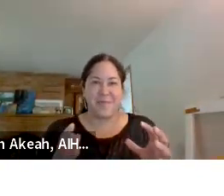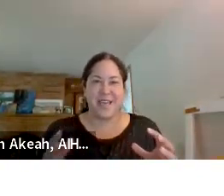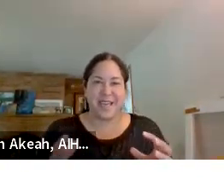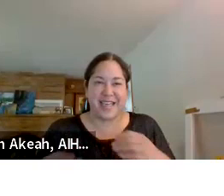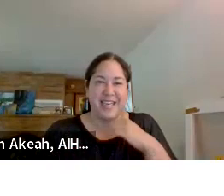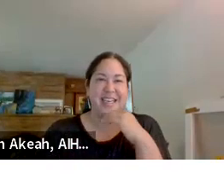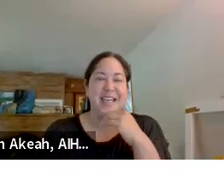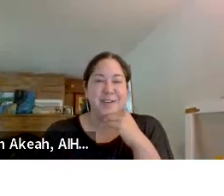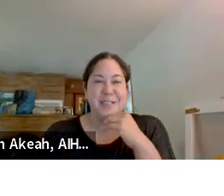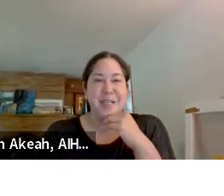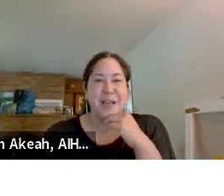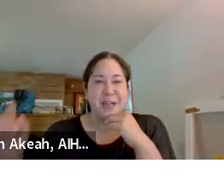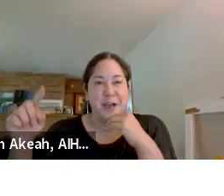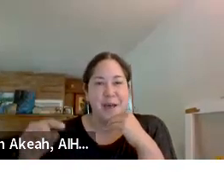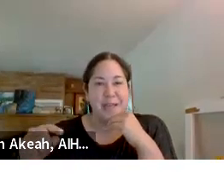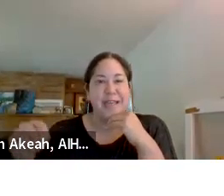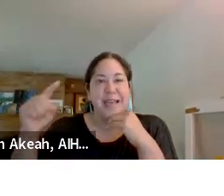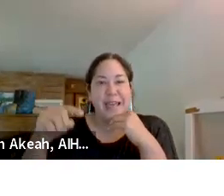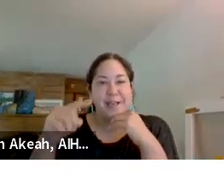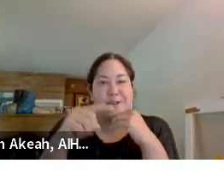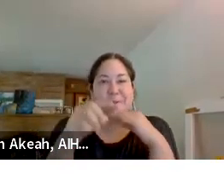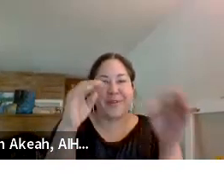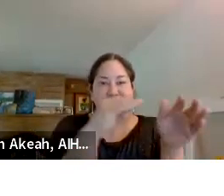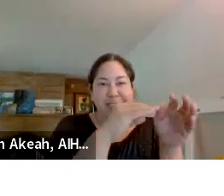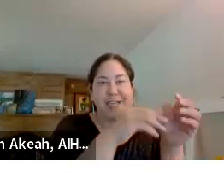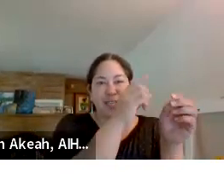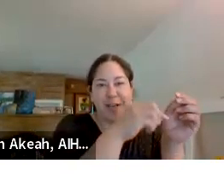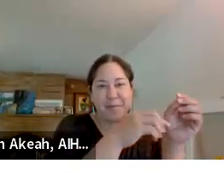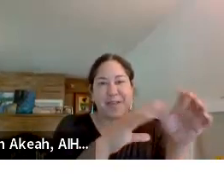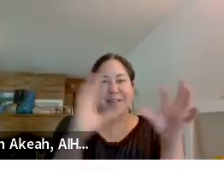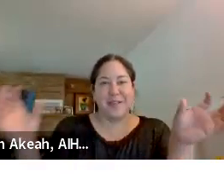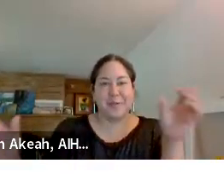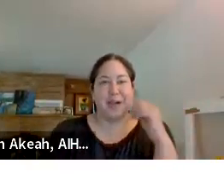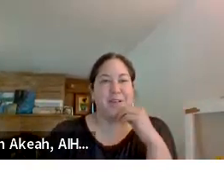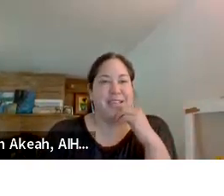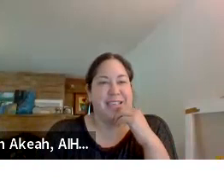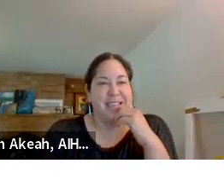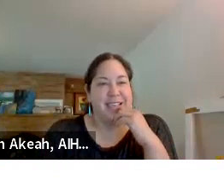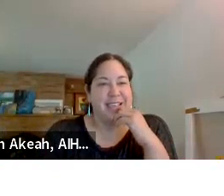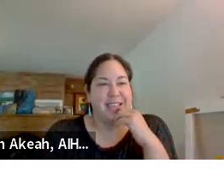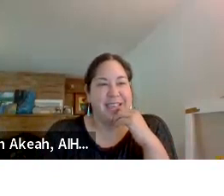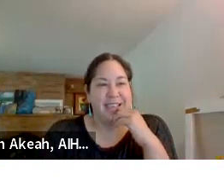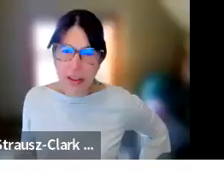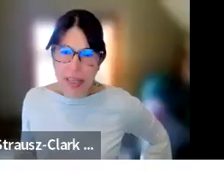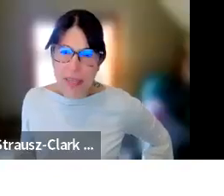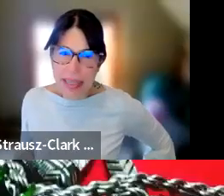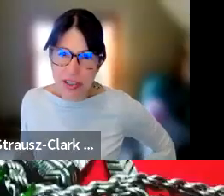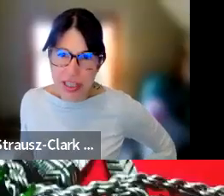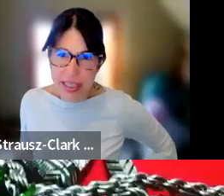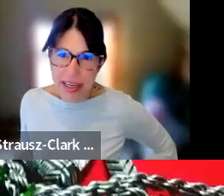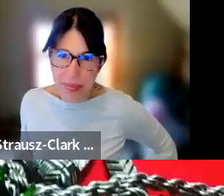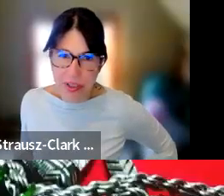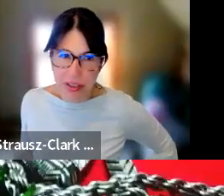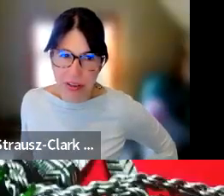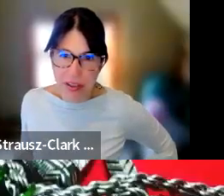it's not that big. There's just a lot of comma and tribal such and such comma throughout. And Catherine, this